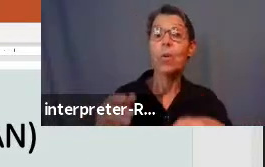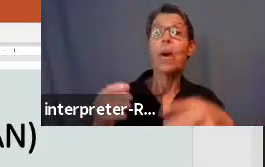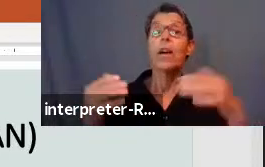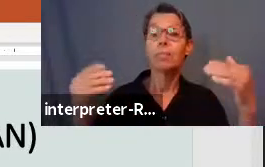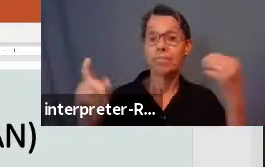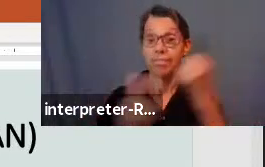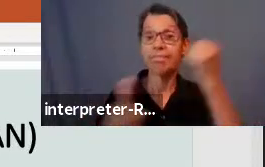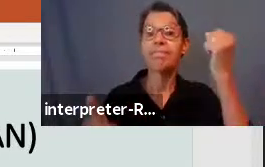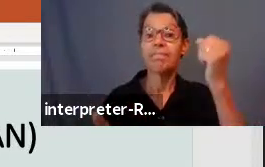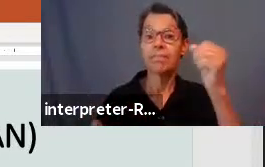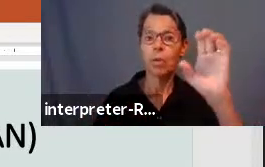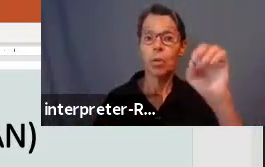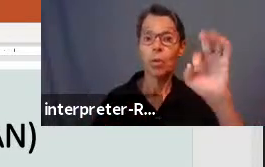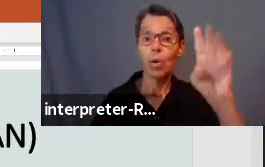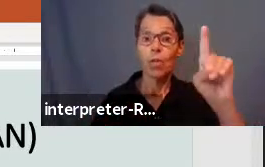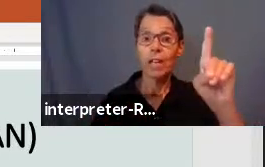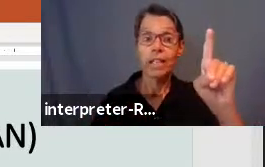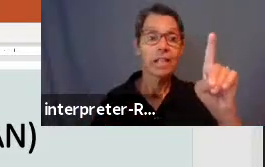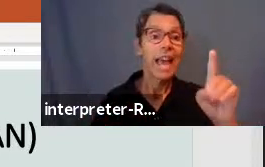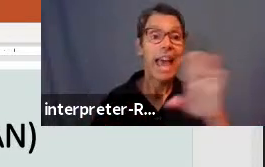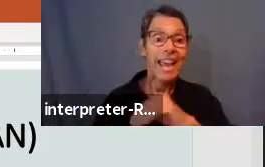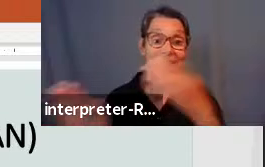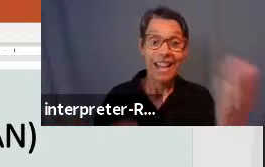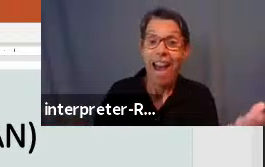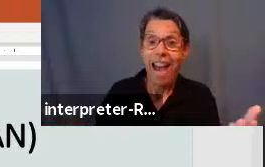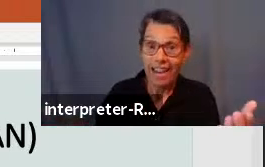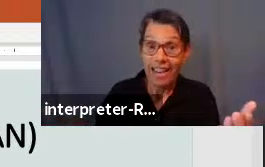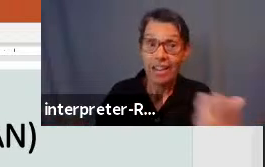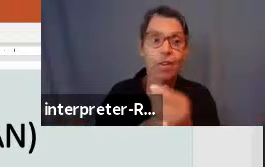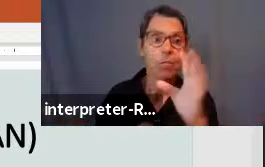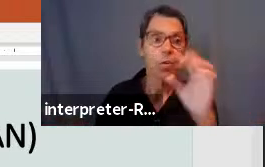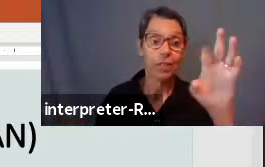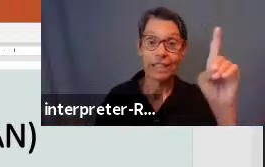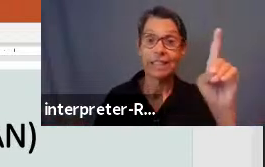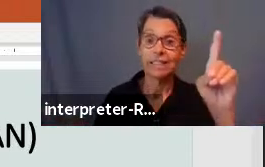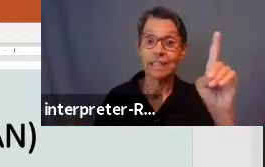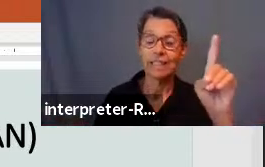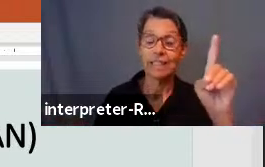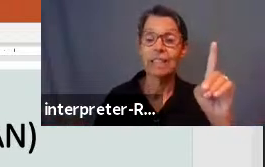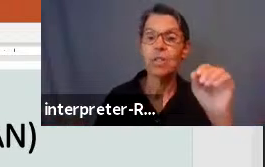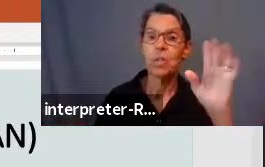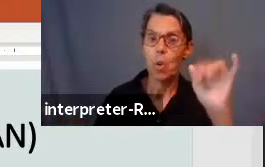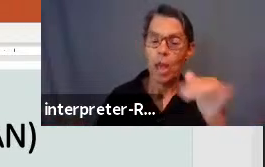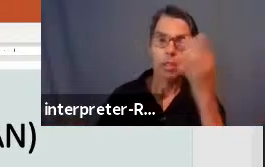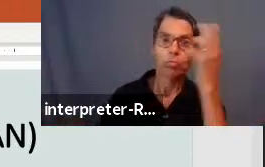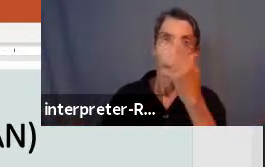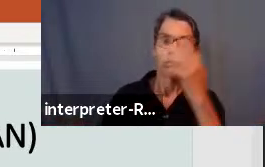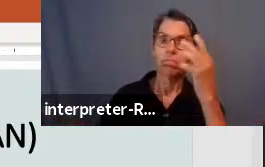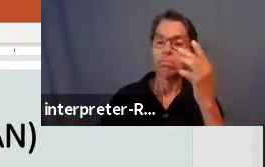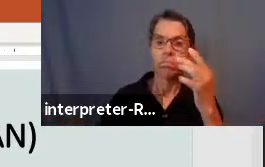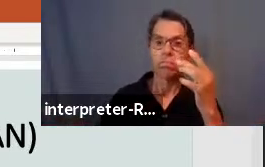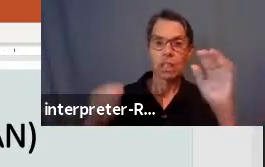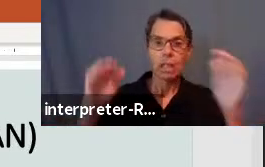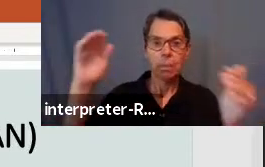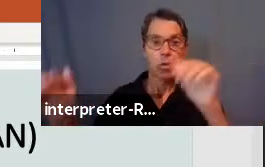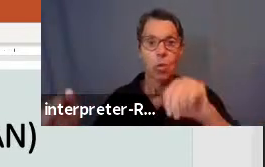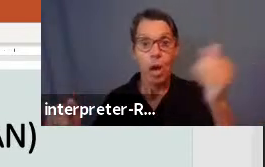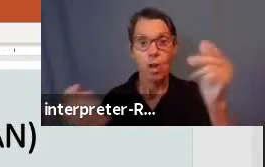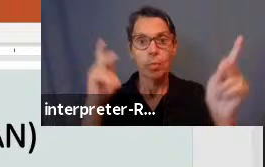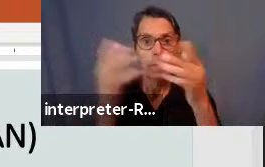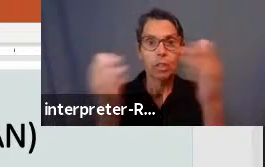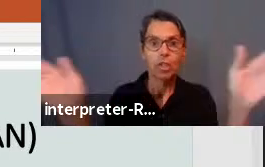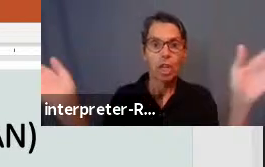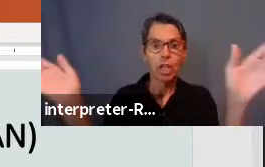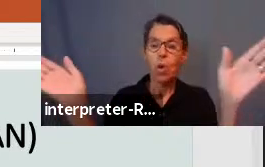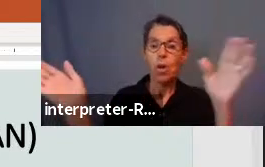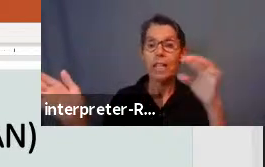some disparities apparent early on. And, the reasons why, it's kind